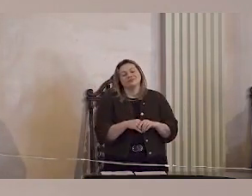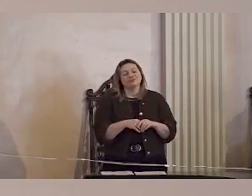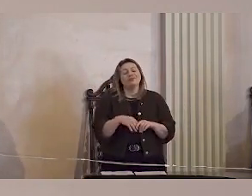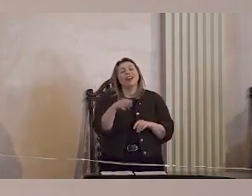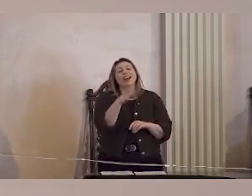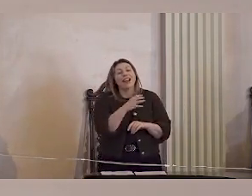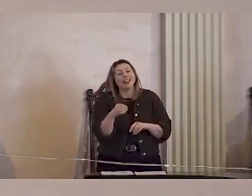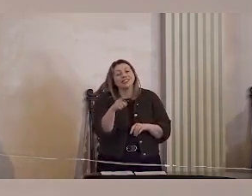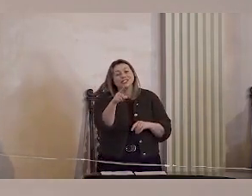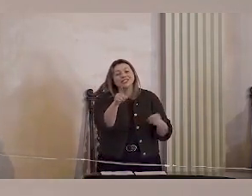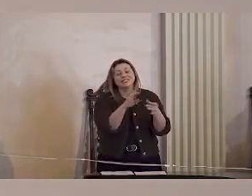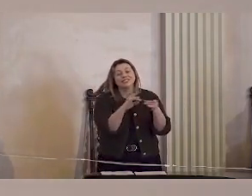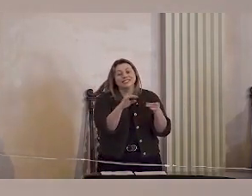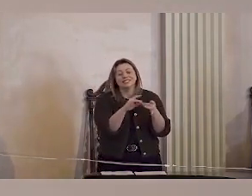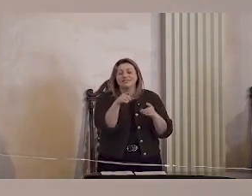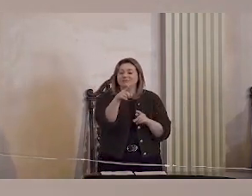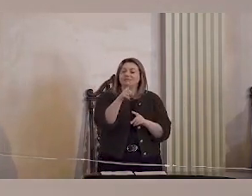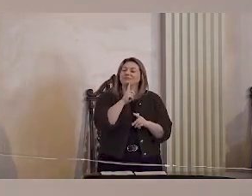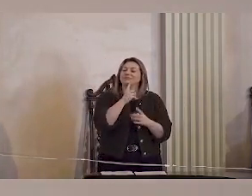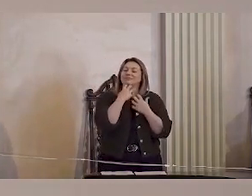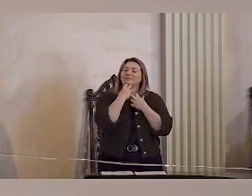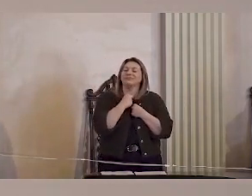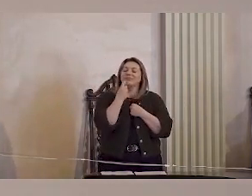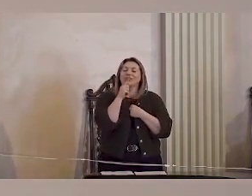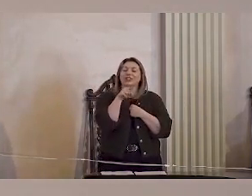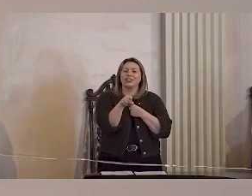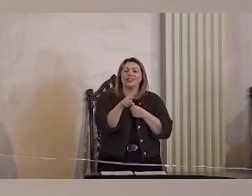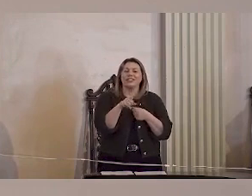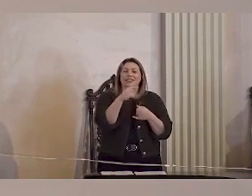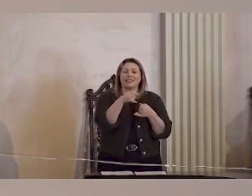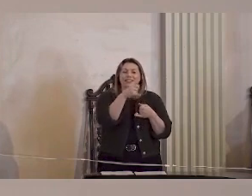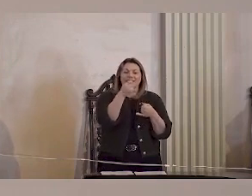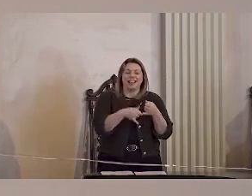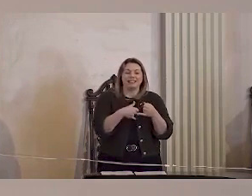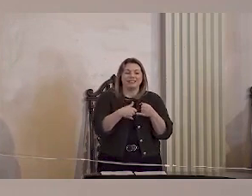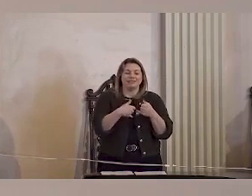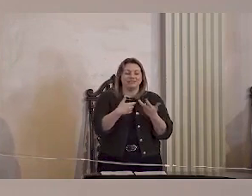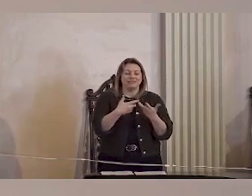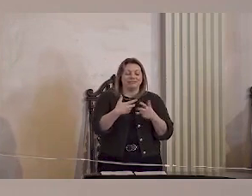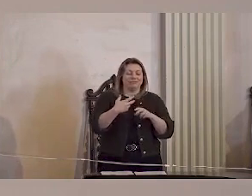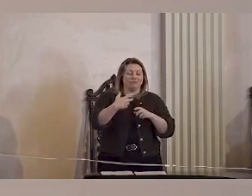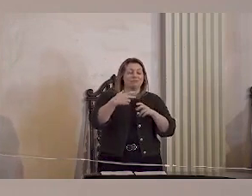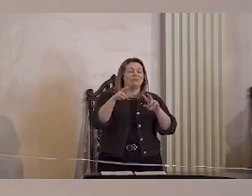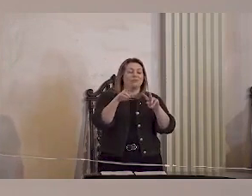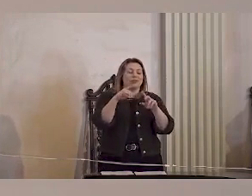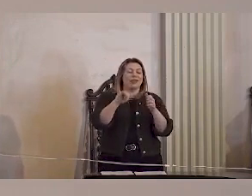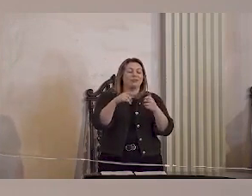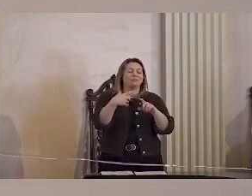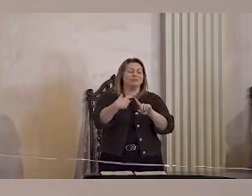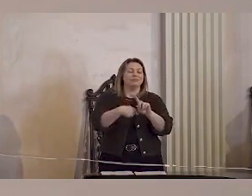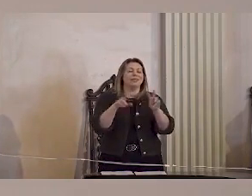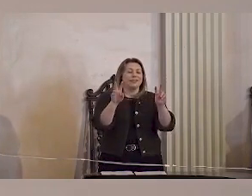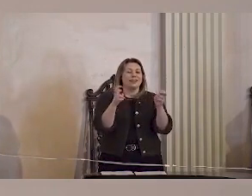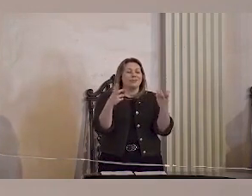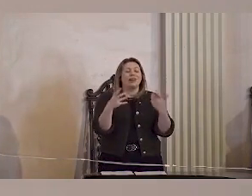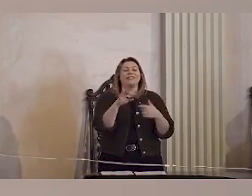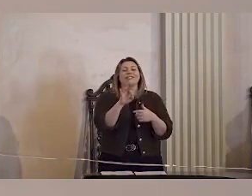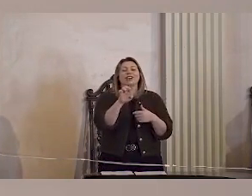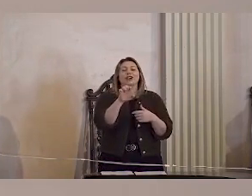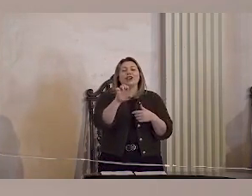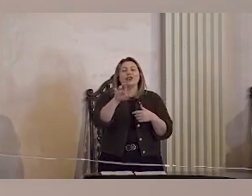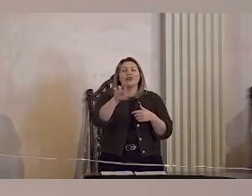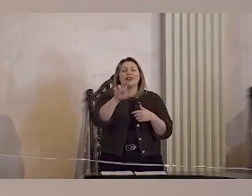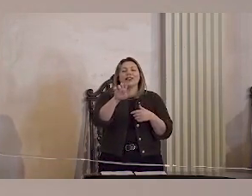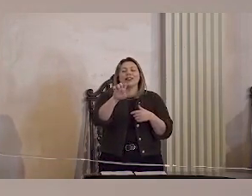And she pointed out that this is meaningful for her, that last month's theme was fearlessness, which helped